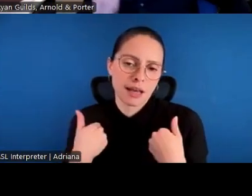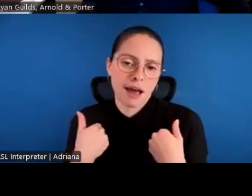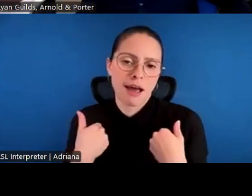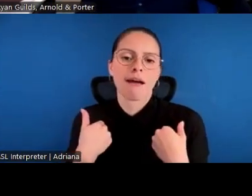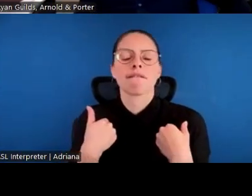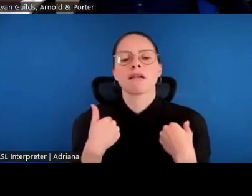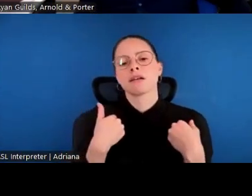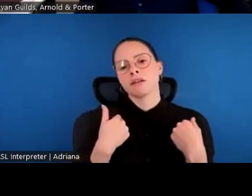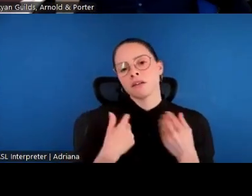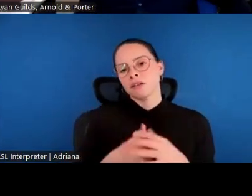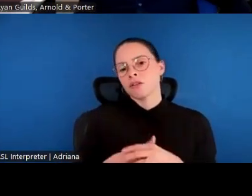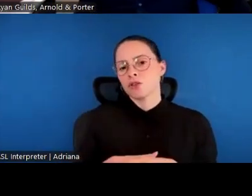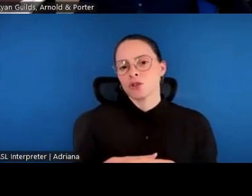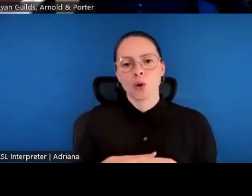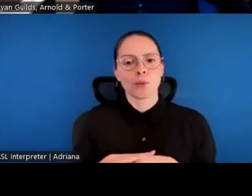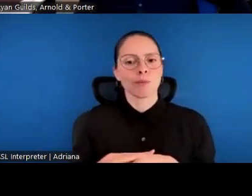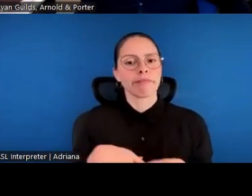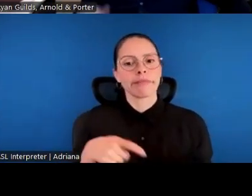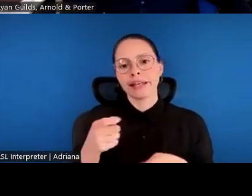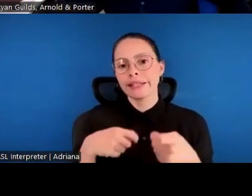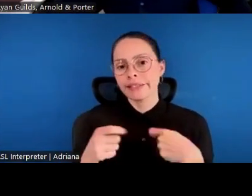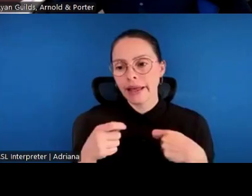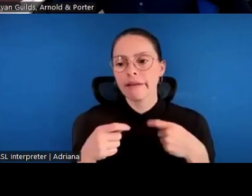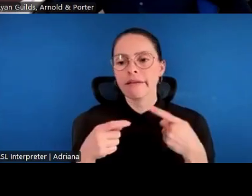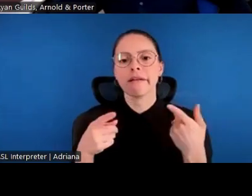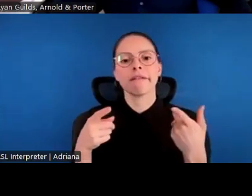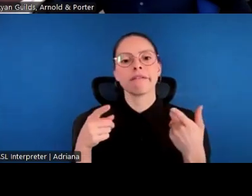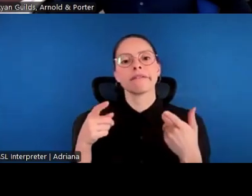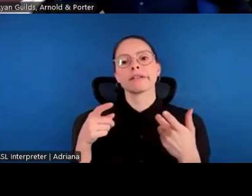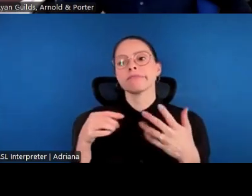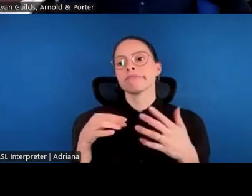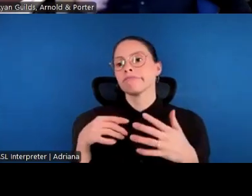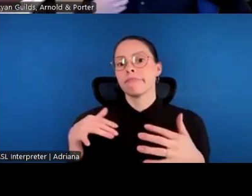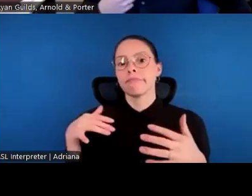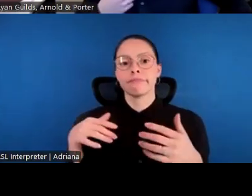get the 100,000 safe kits that were